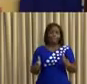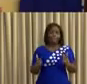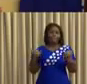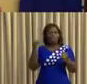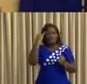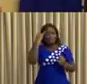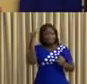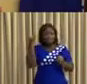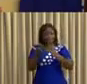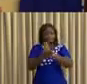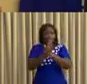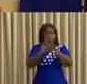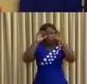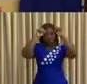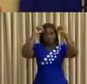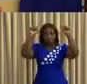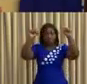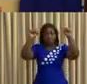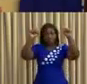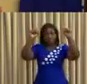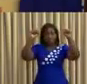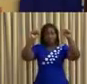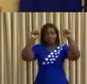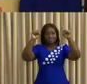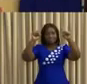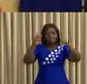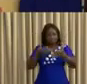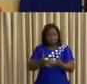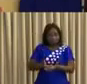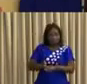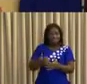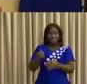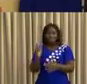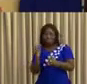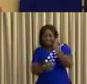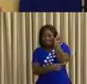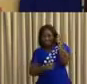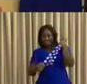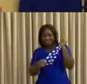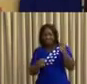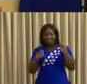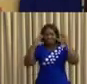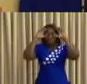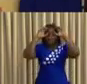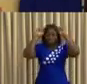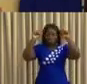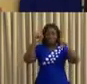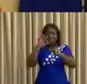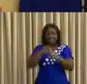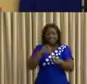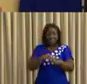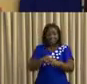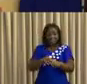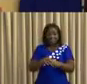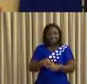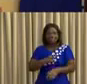of being a president who emerges from a rigged election is abhorrent to every fiber